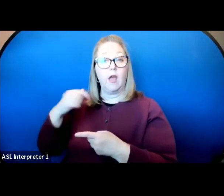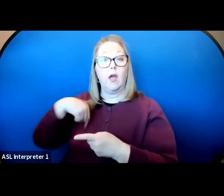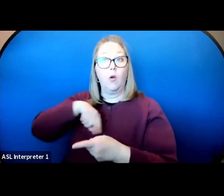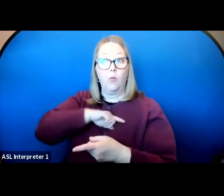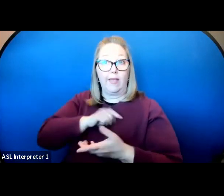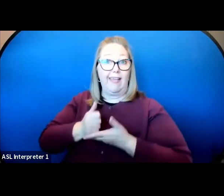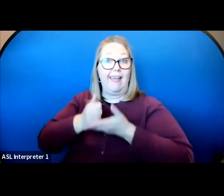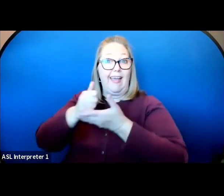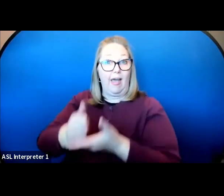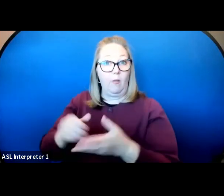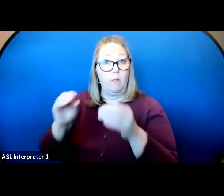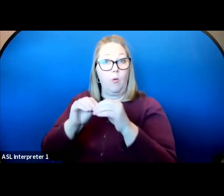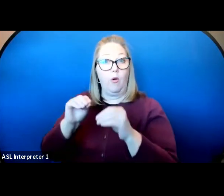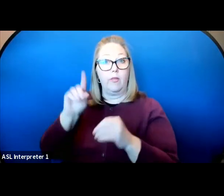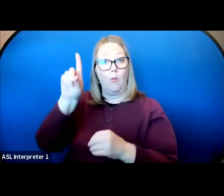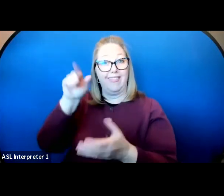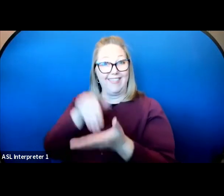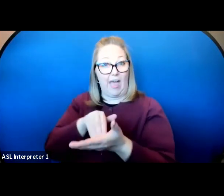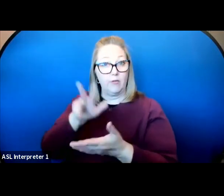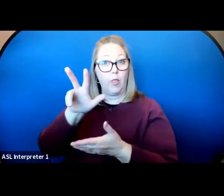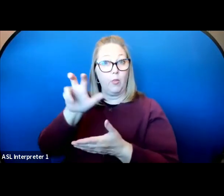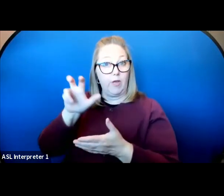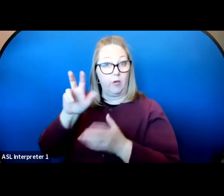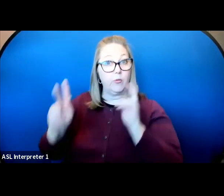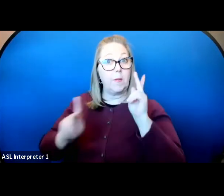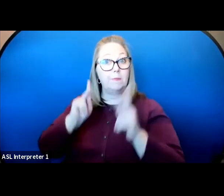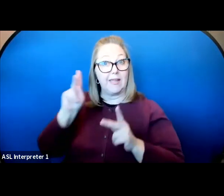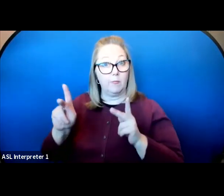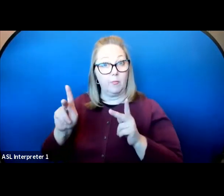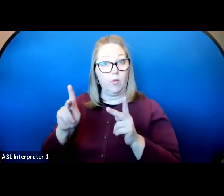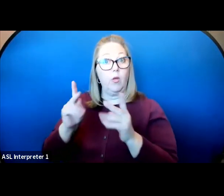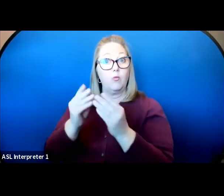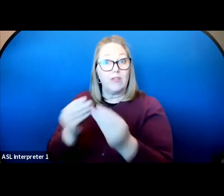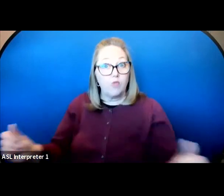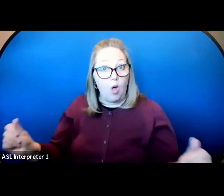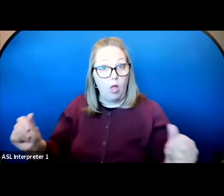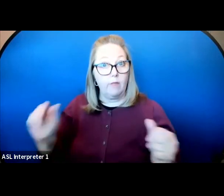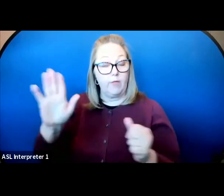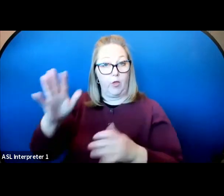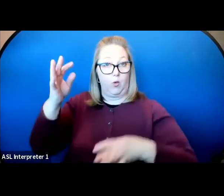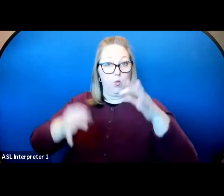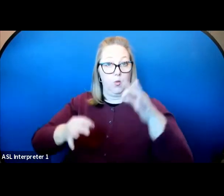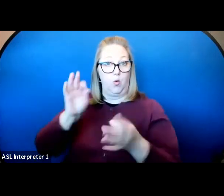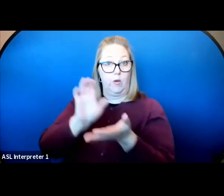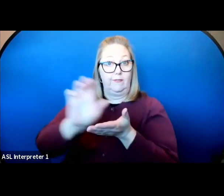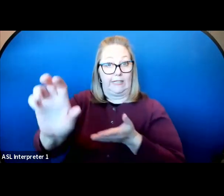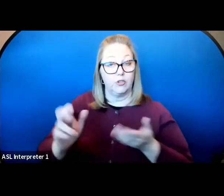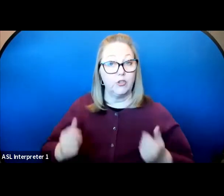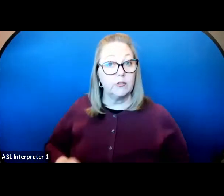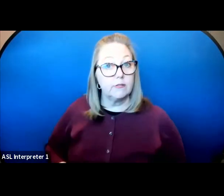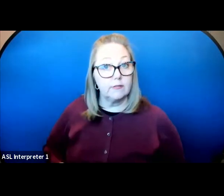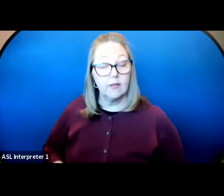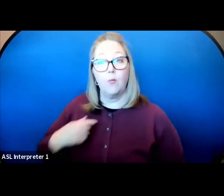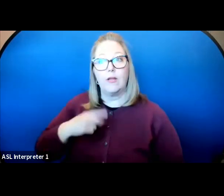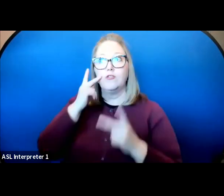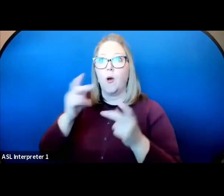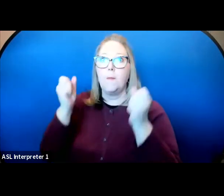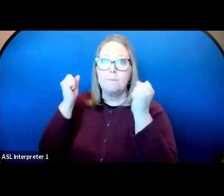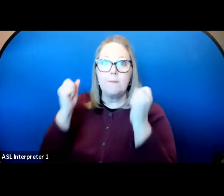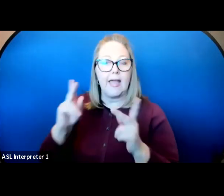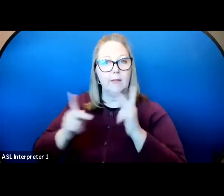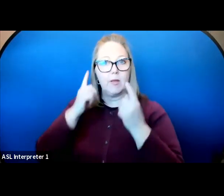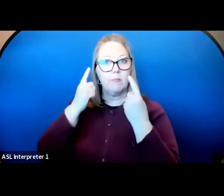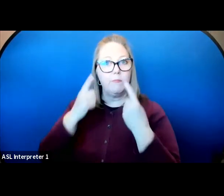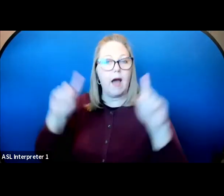1,300 cases through the rental eviction mediation program. There were many success stories through that program and